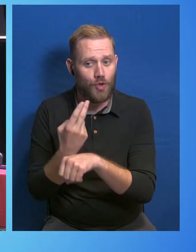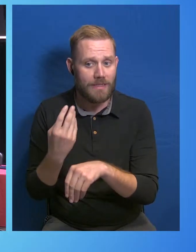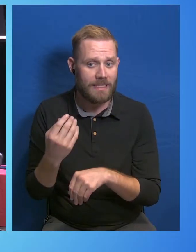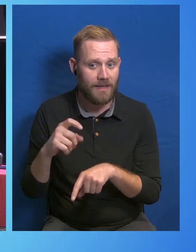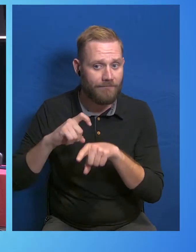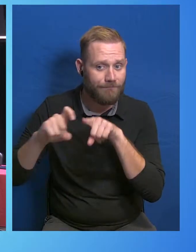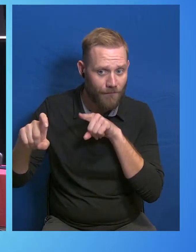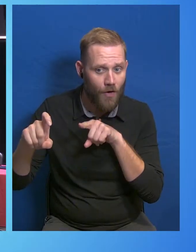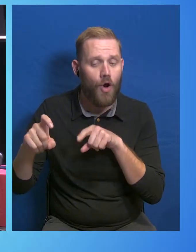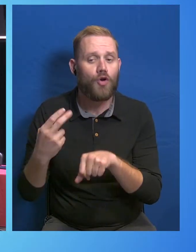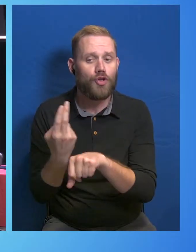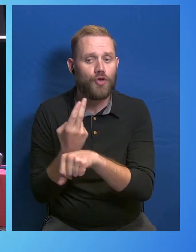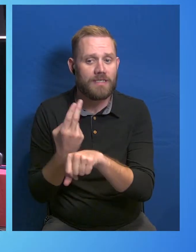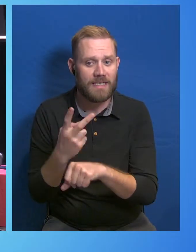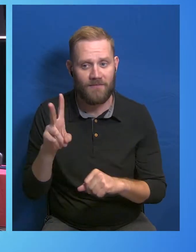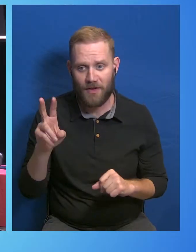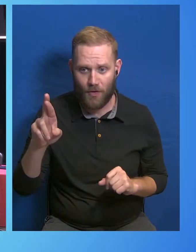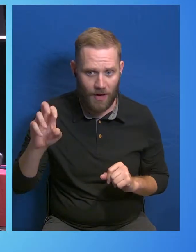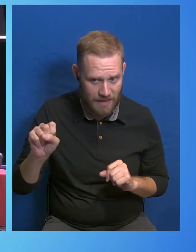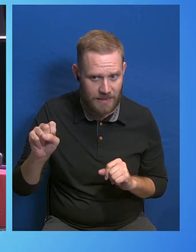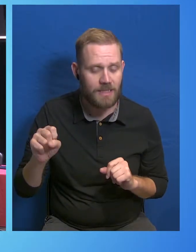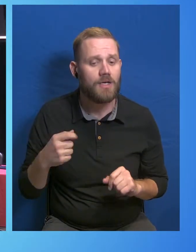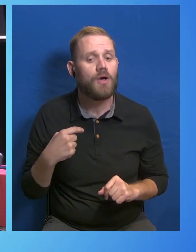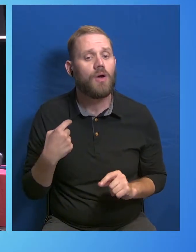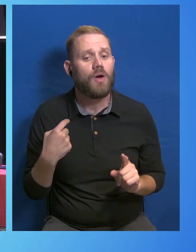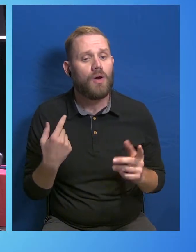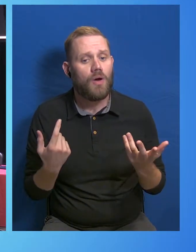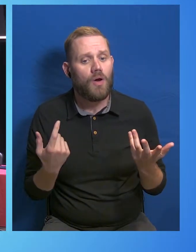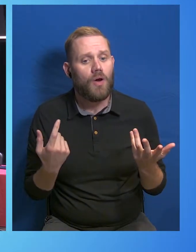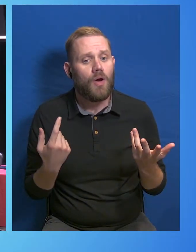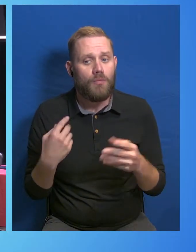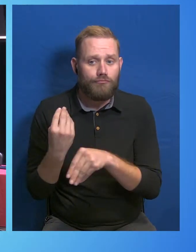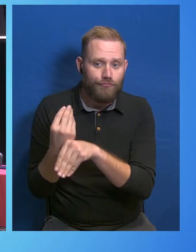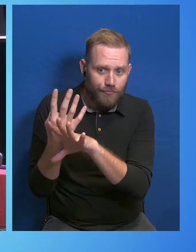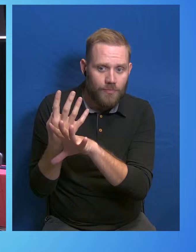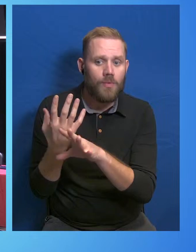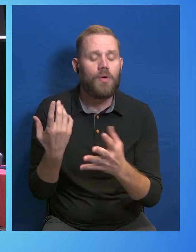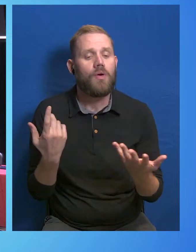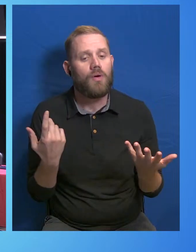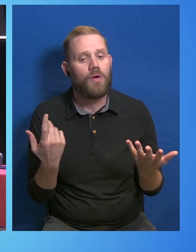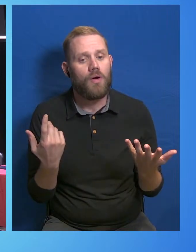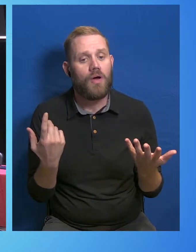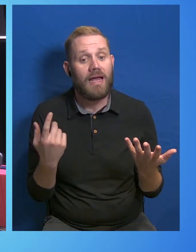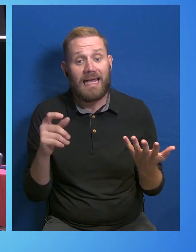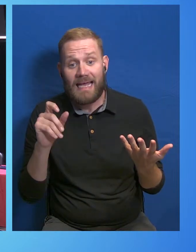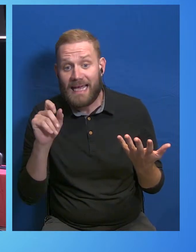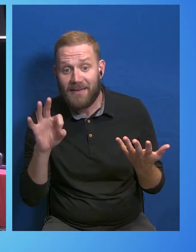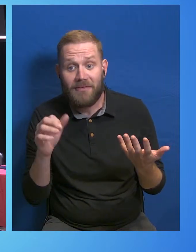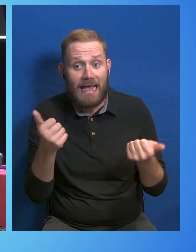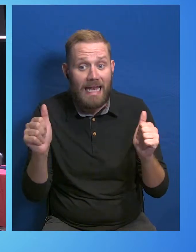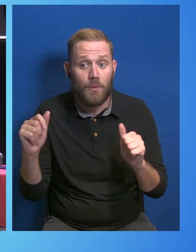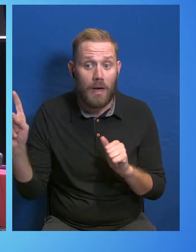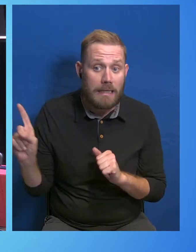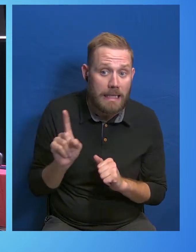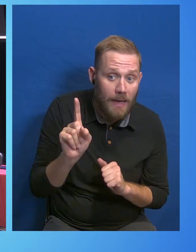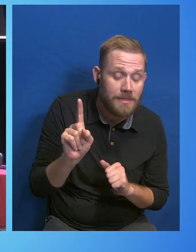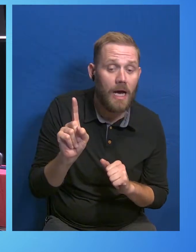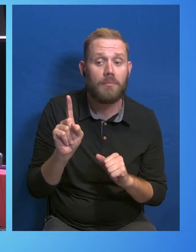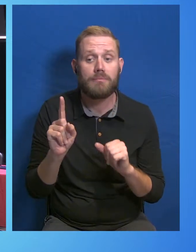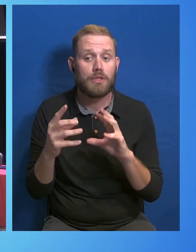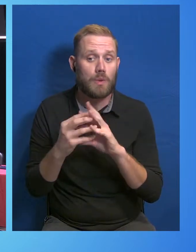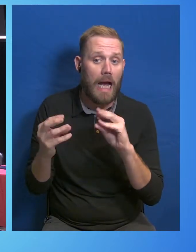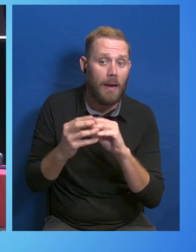video relay. So we definitely need to, as board members, and if anybody comes up to public comment, please be